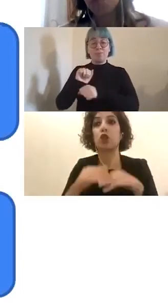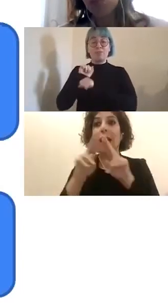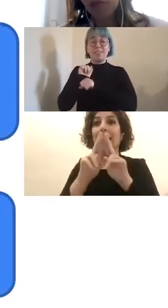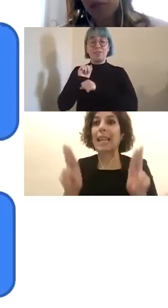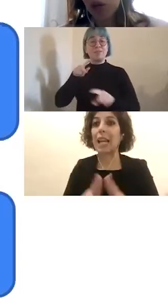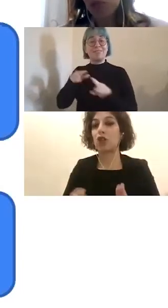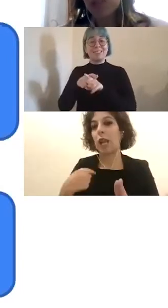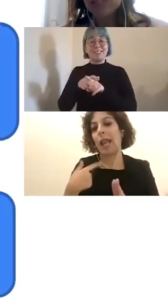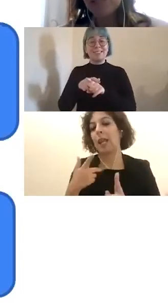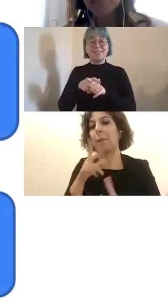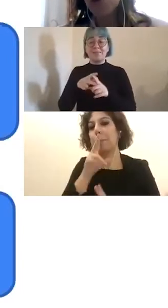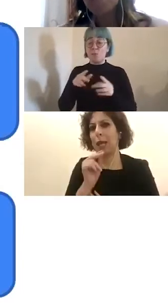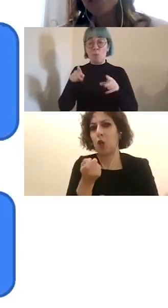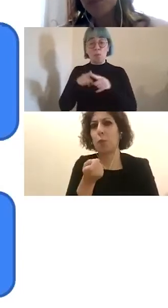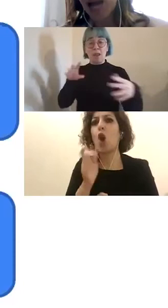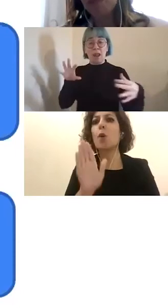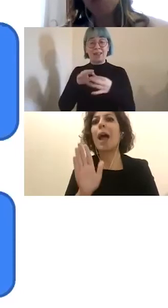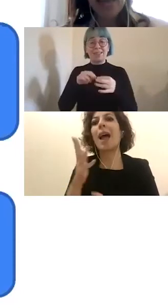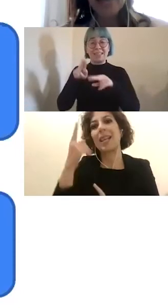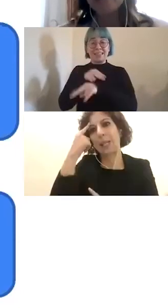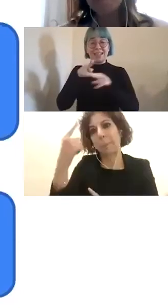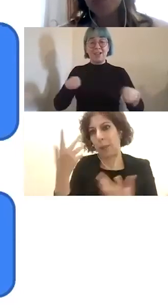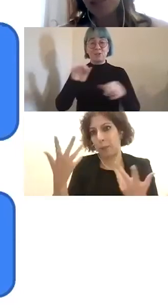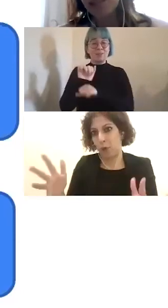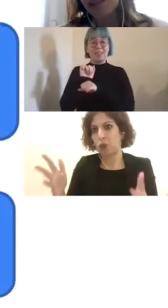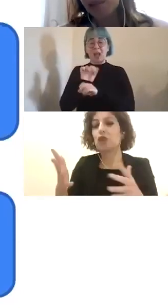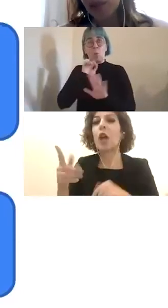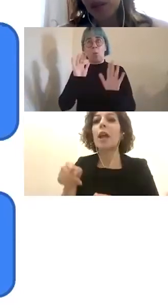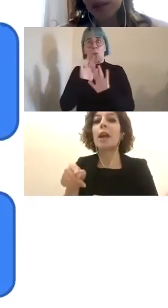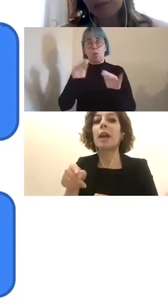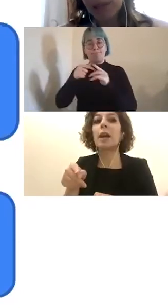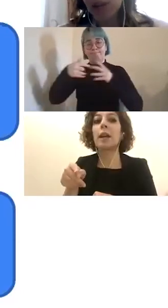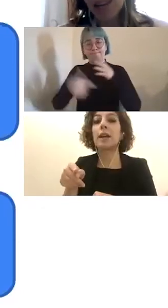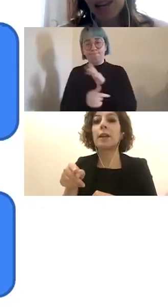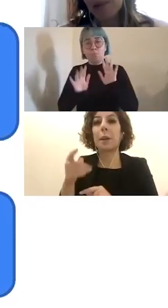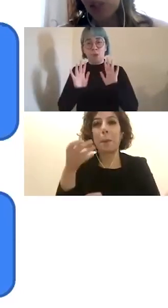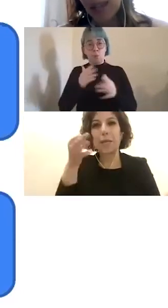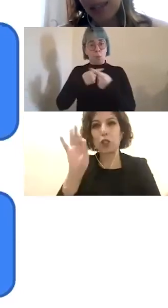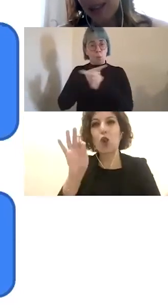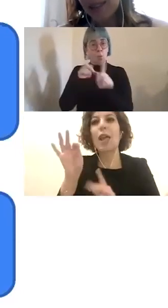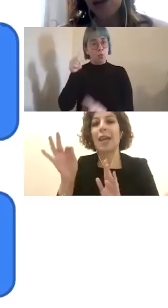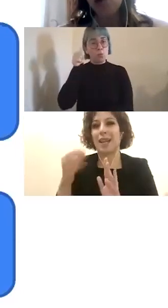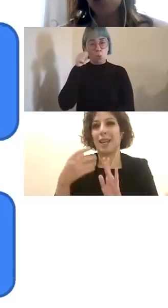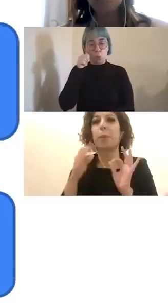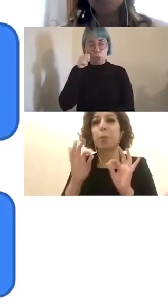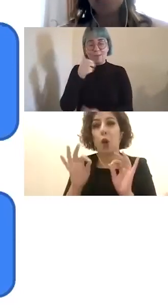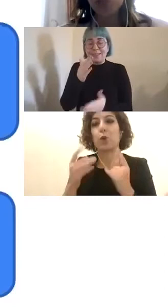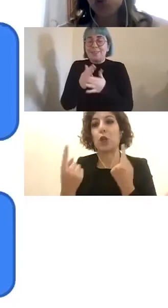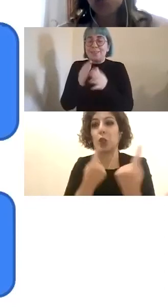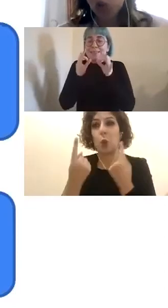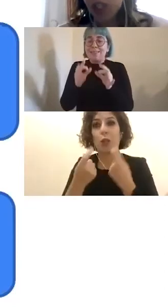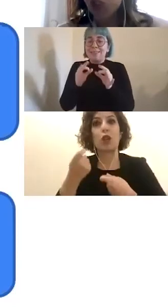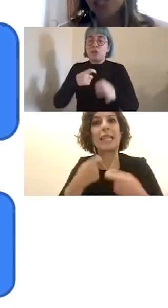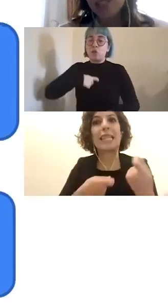same applies to international protection. I'm not going into detail on this, but we all know that in particular